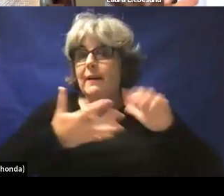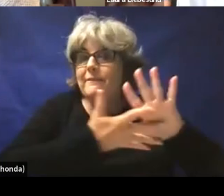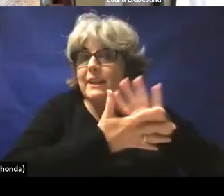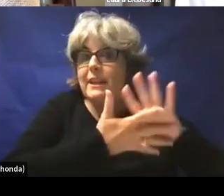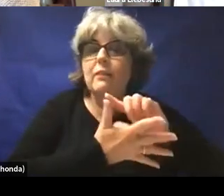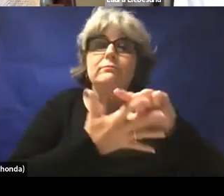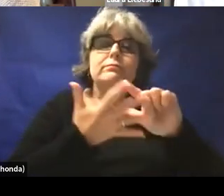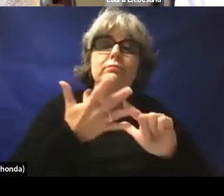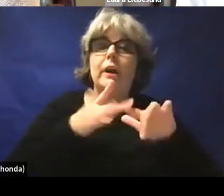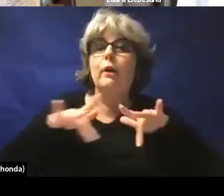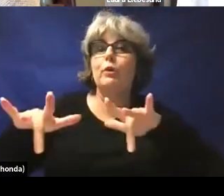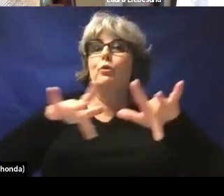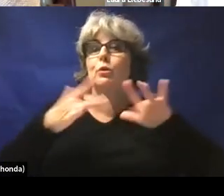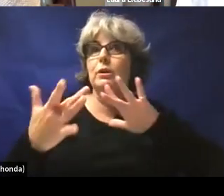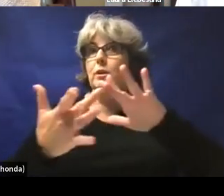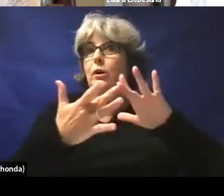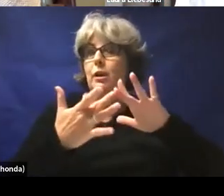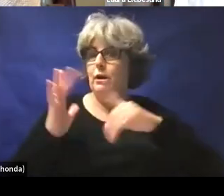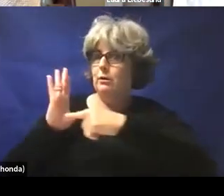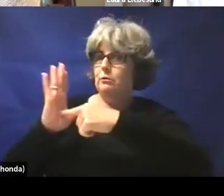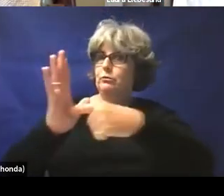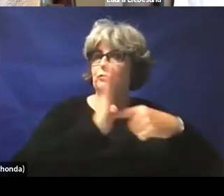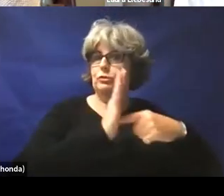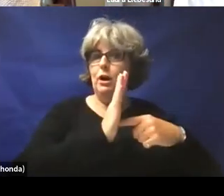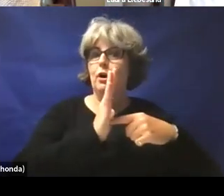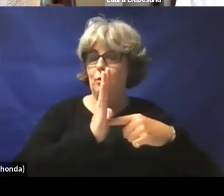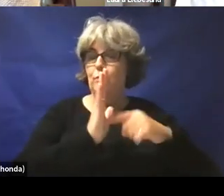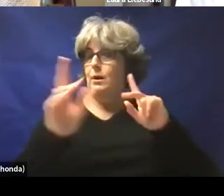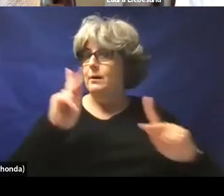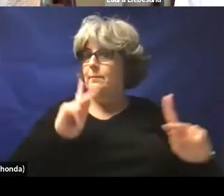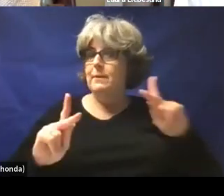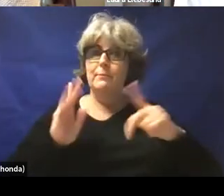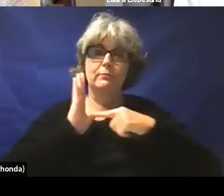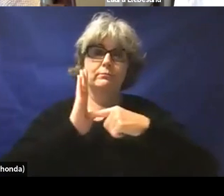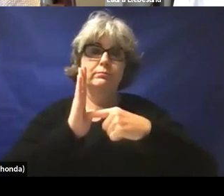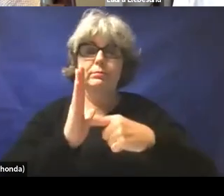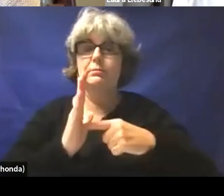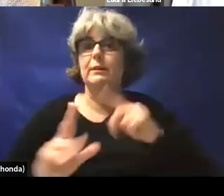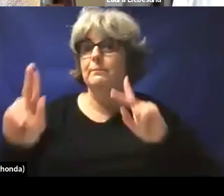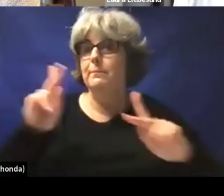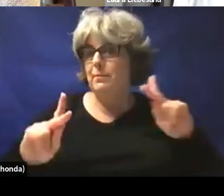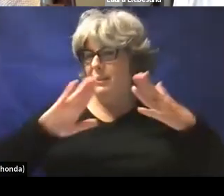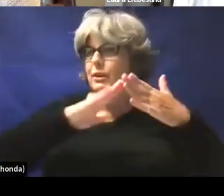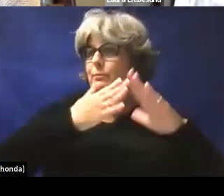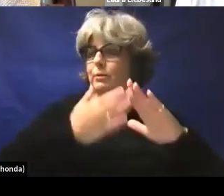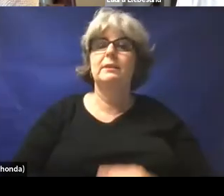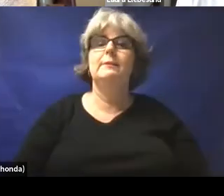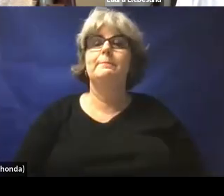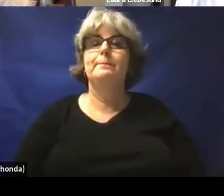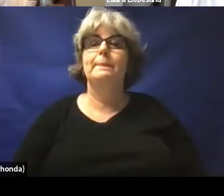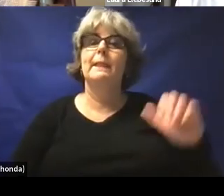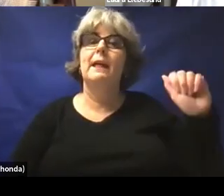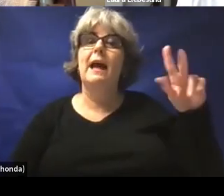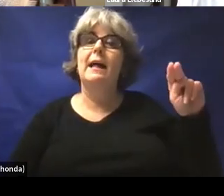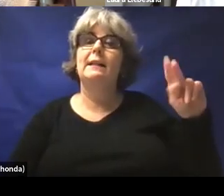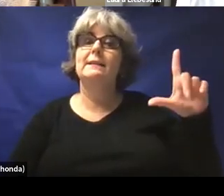other like recordings online to showcase underrepresented voices in the community. And then Allison